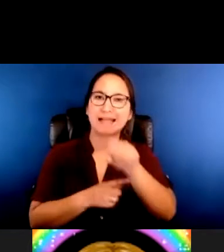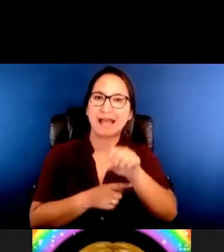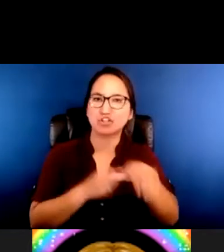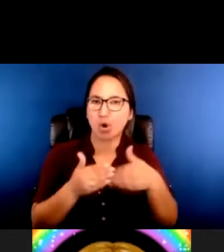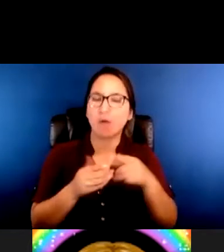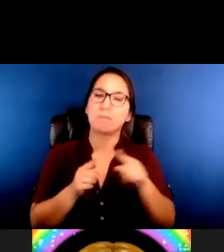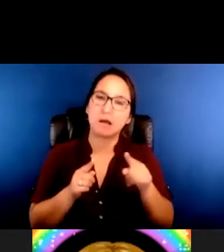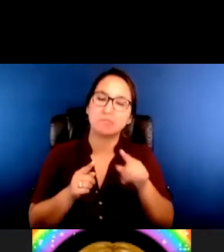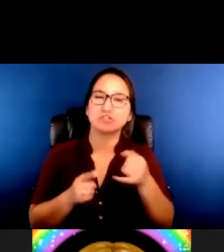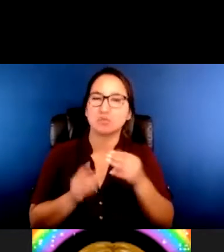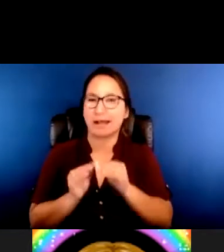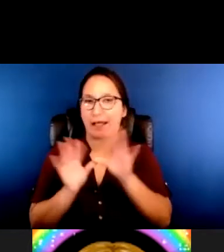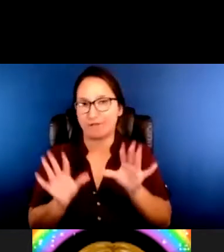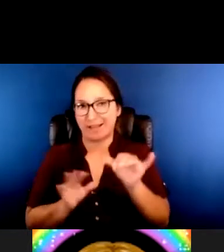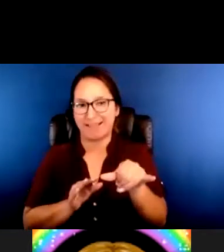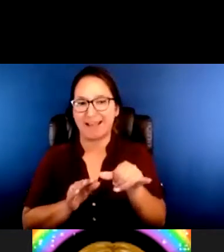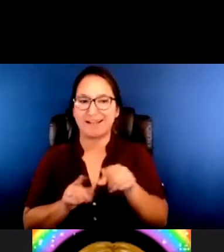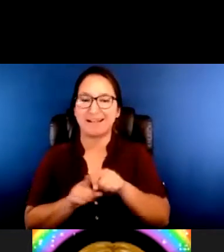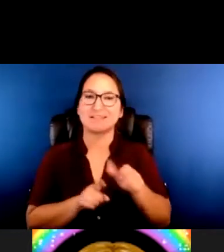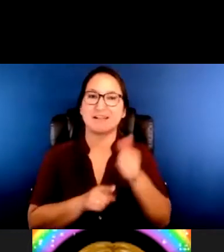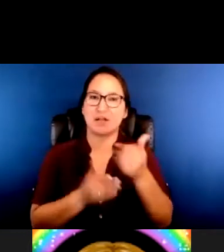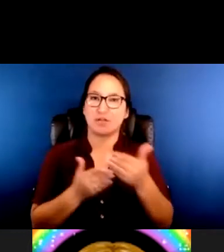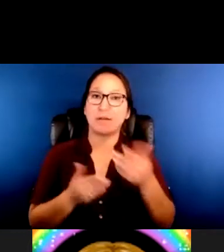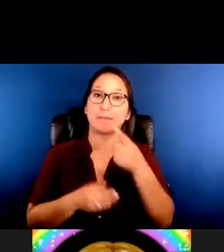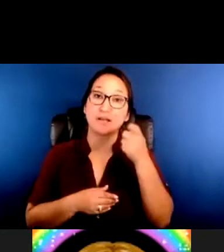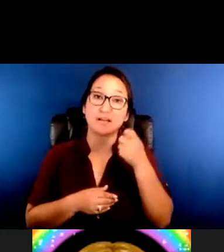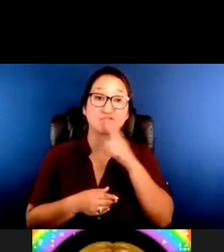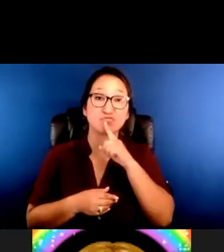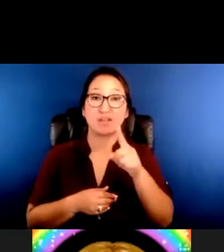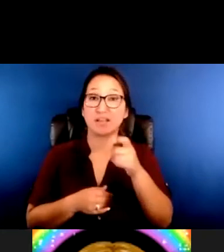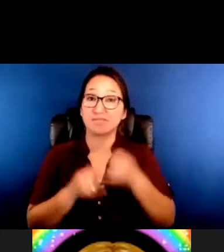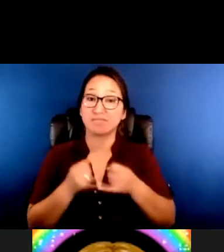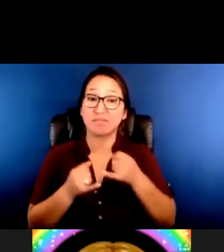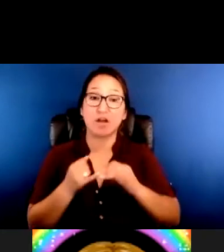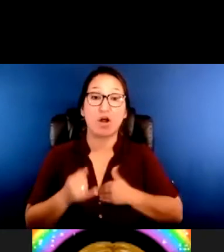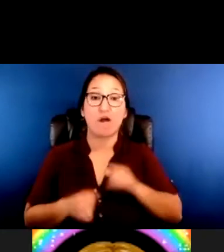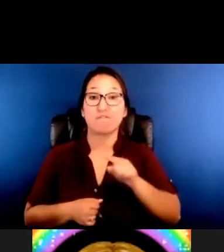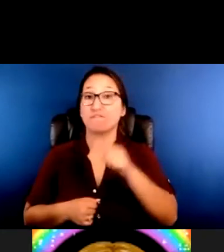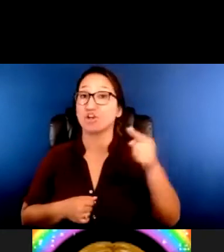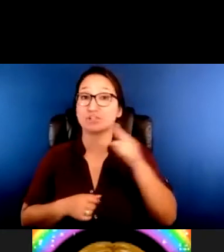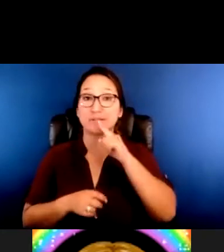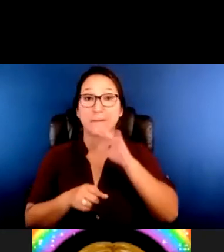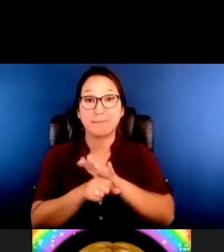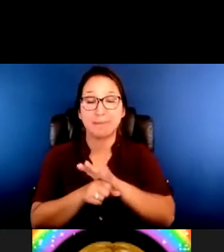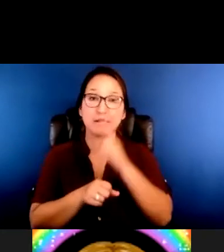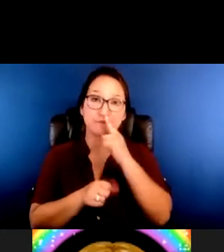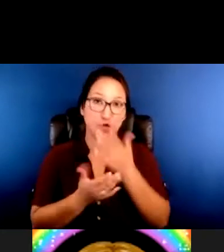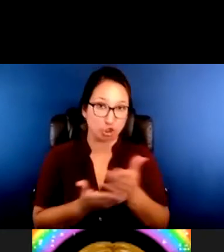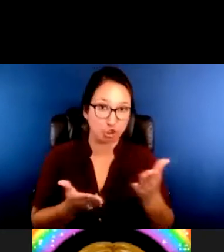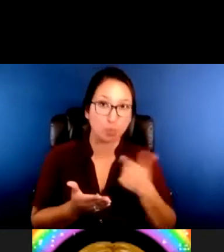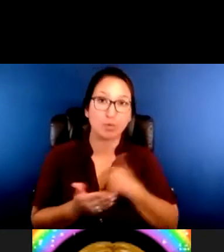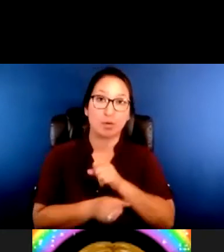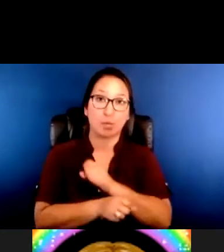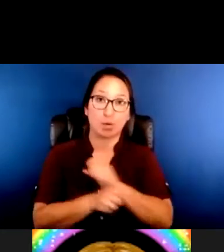that is another thing we're doing, because ultimately our first commitment is to you. We work for you. We understand